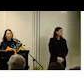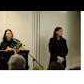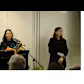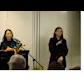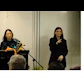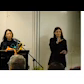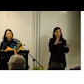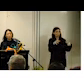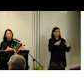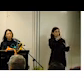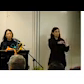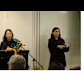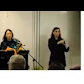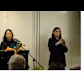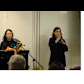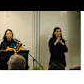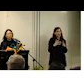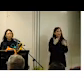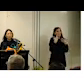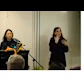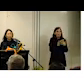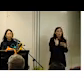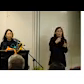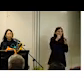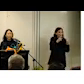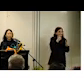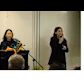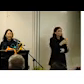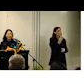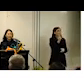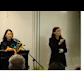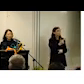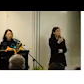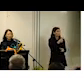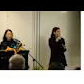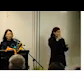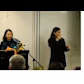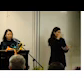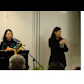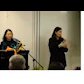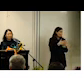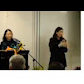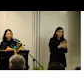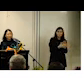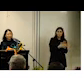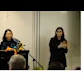they rely heavily on carers and often require 24-hour care. So therefore,